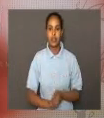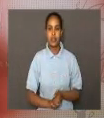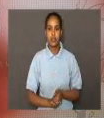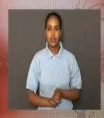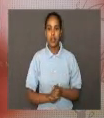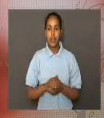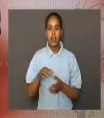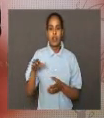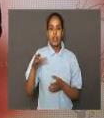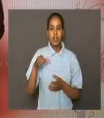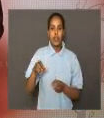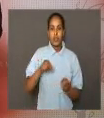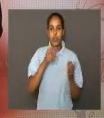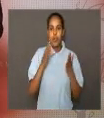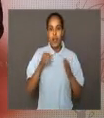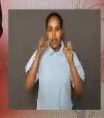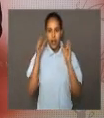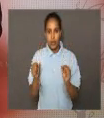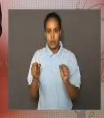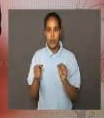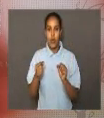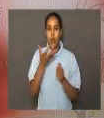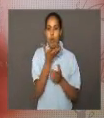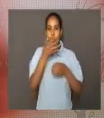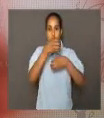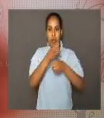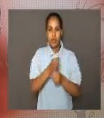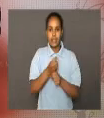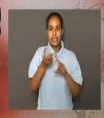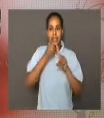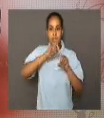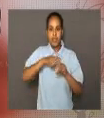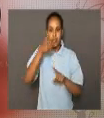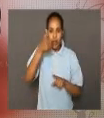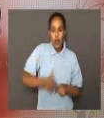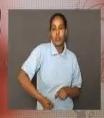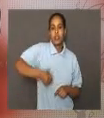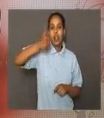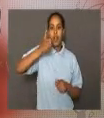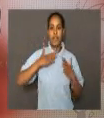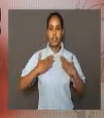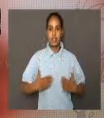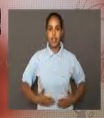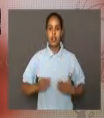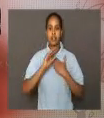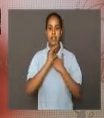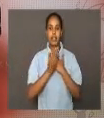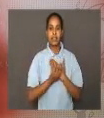The solvent can also be the component that retains the original physical